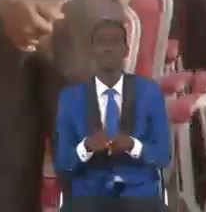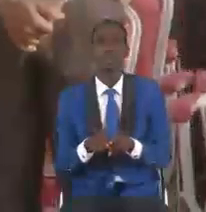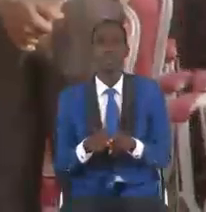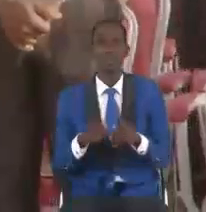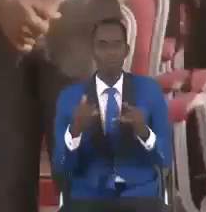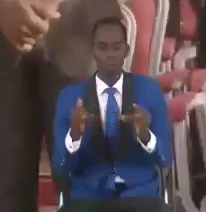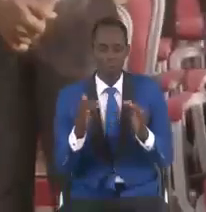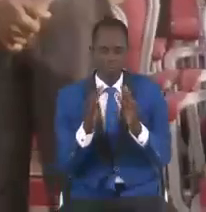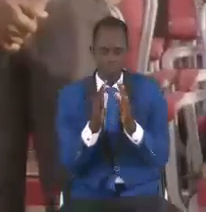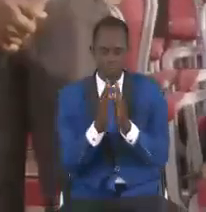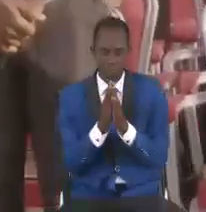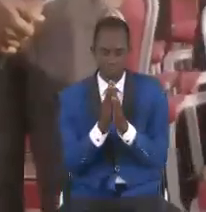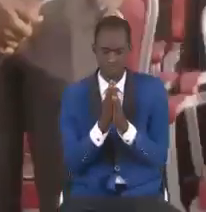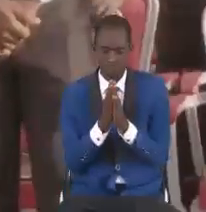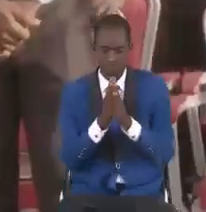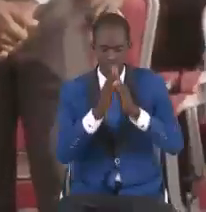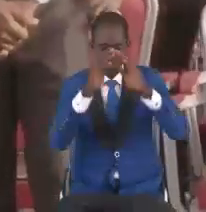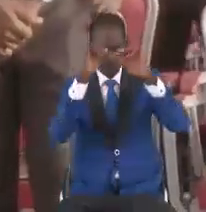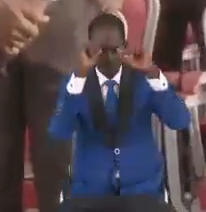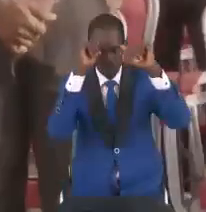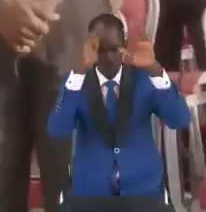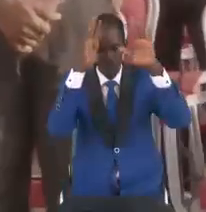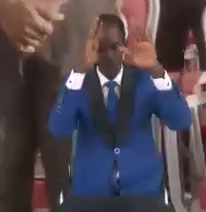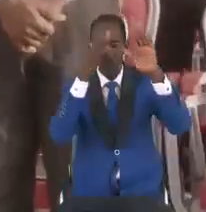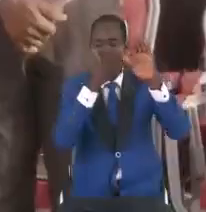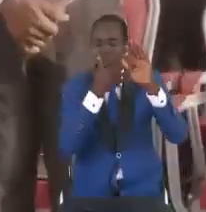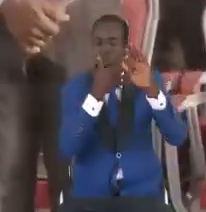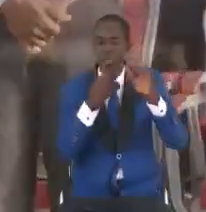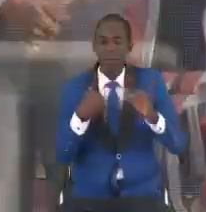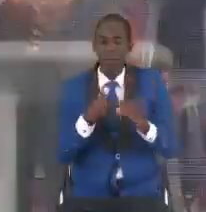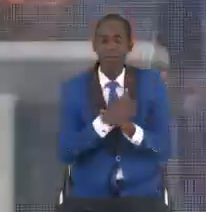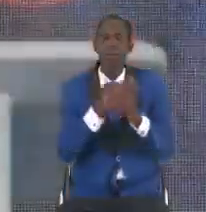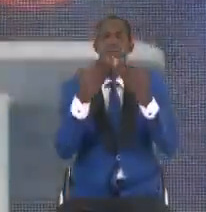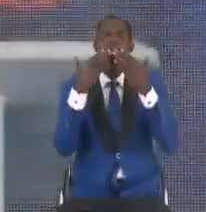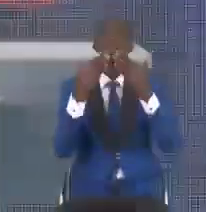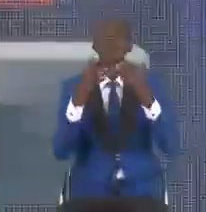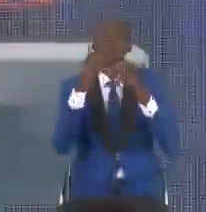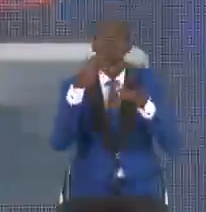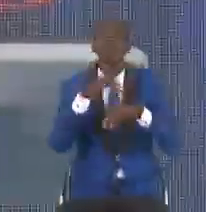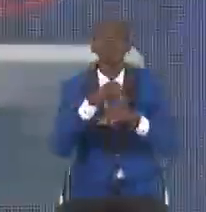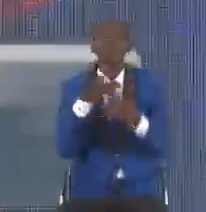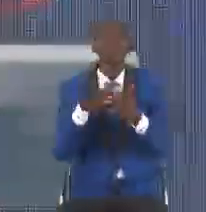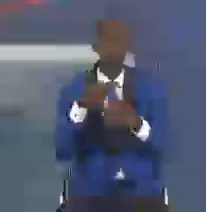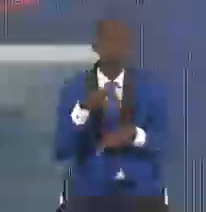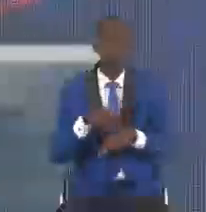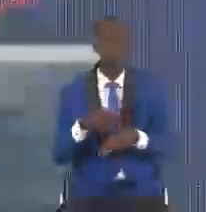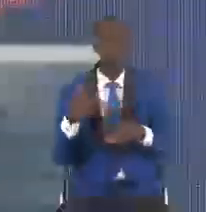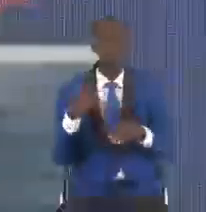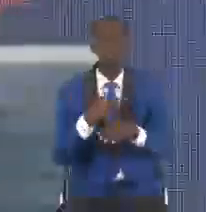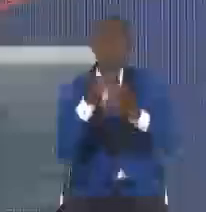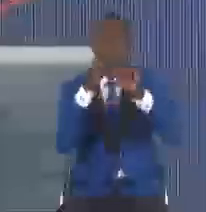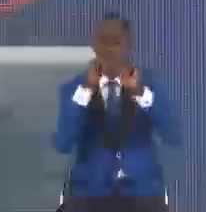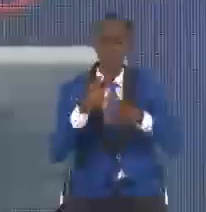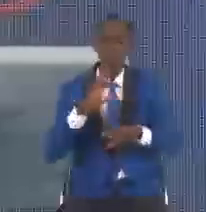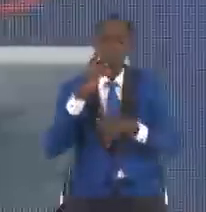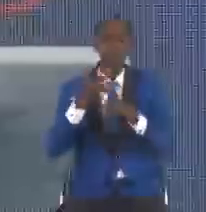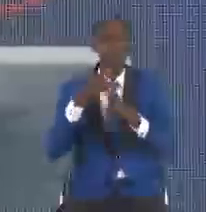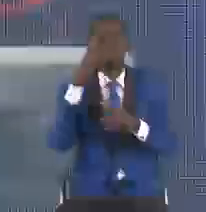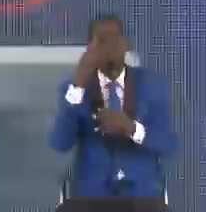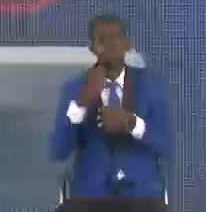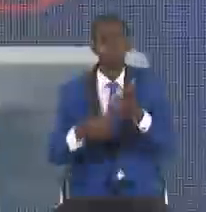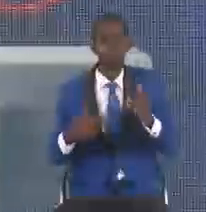of prayer. Father, we thank you at this time. We bless your name for what we have gone